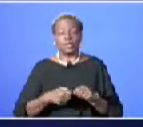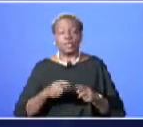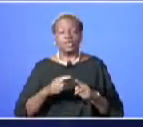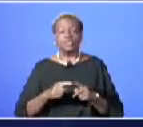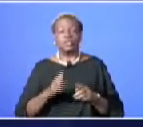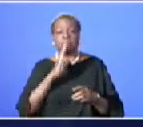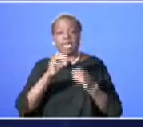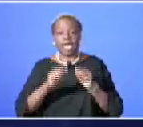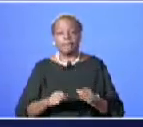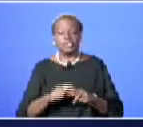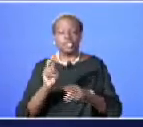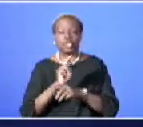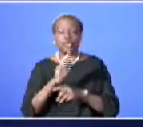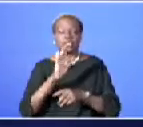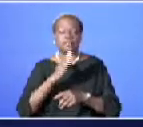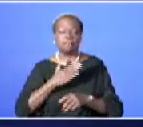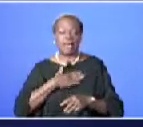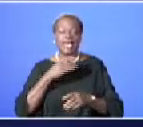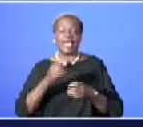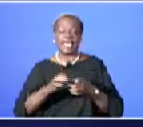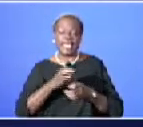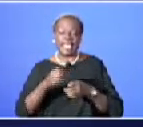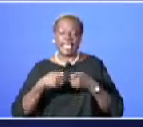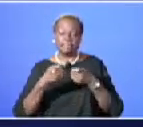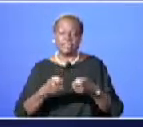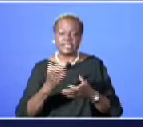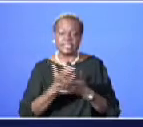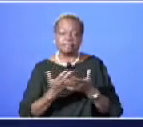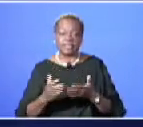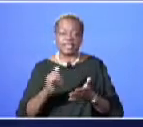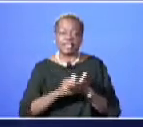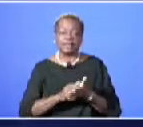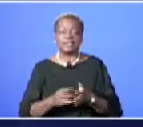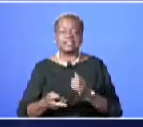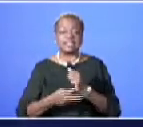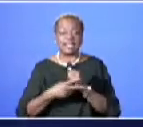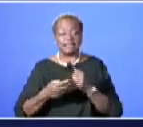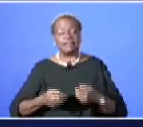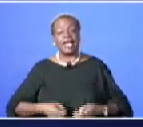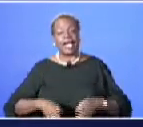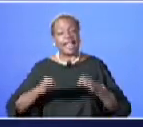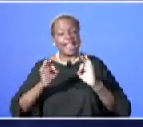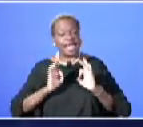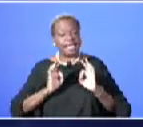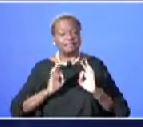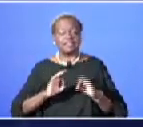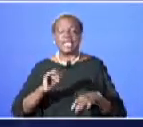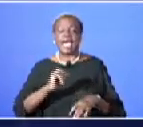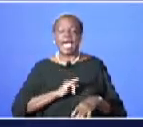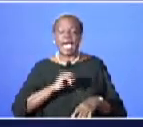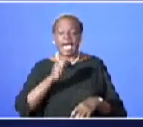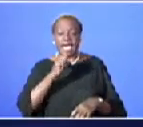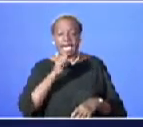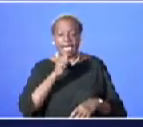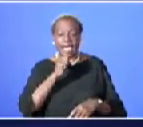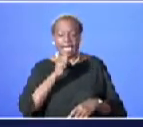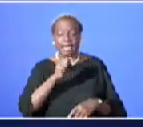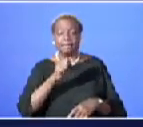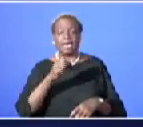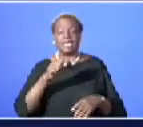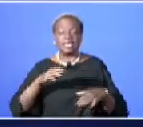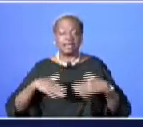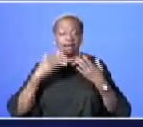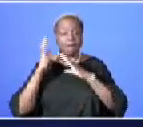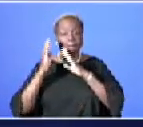something different, for something that's going to save lives, I mean, it's so empowering, you know, as a young Bahamian woman, to